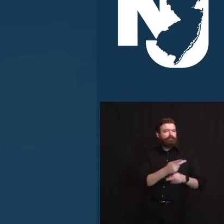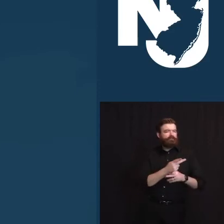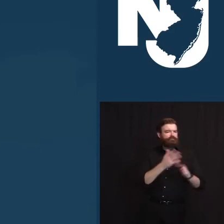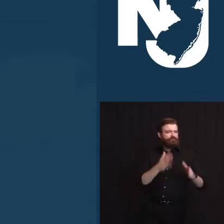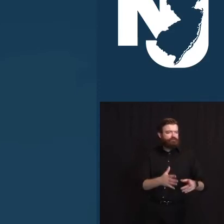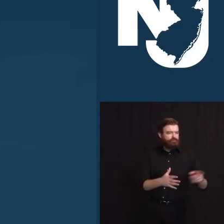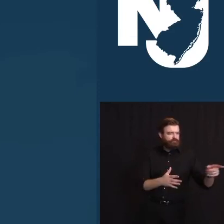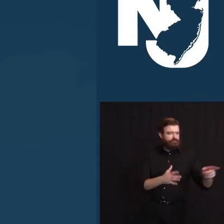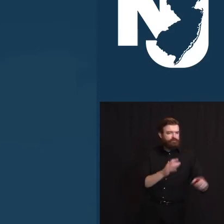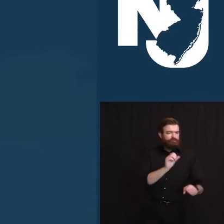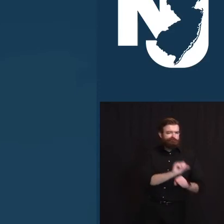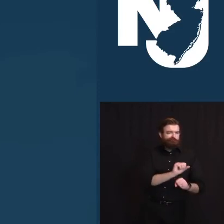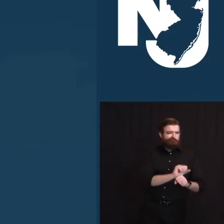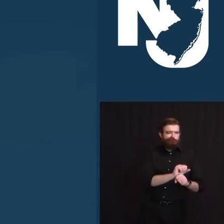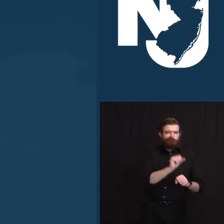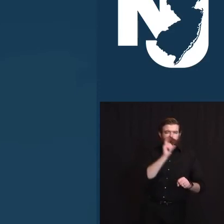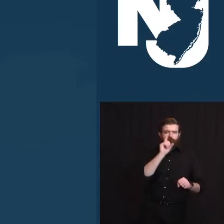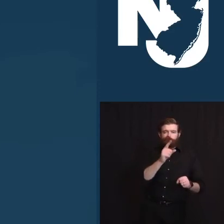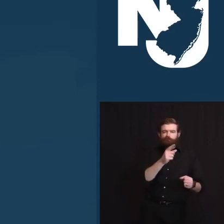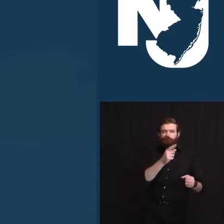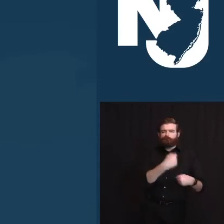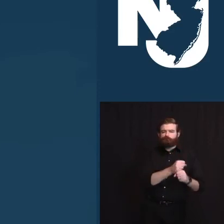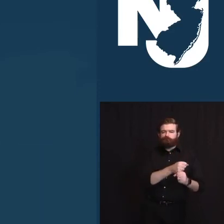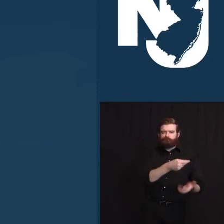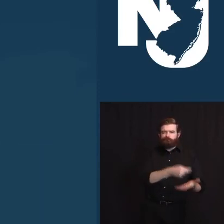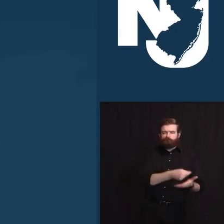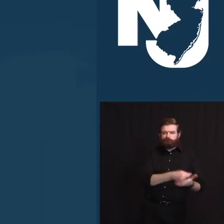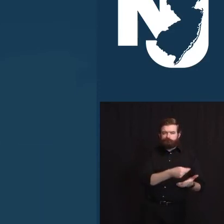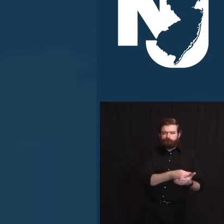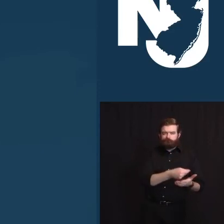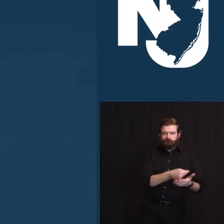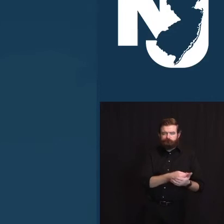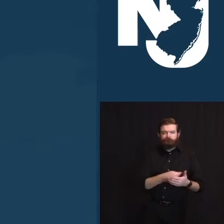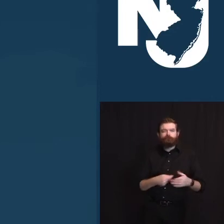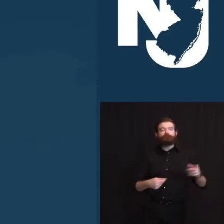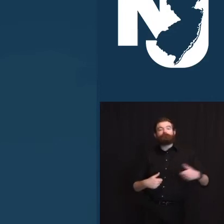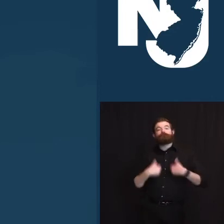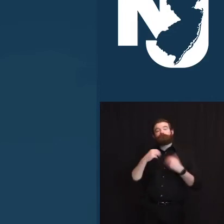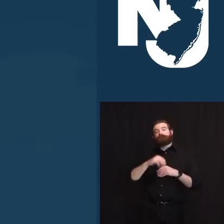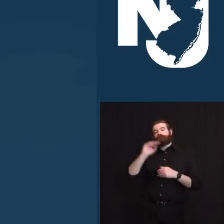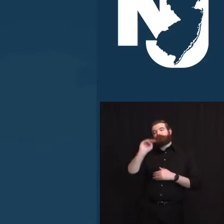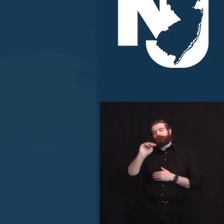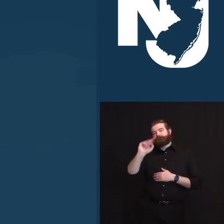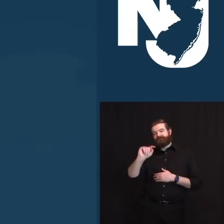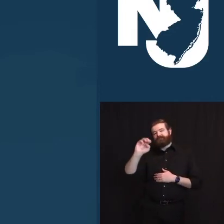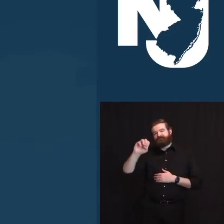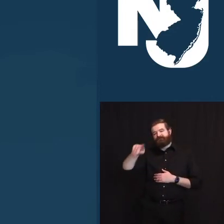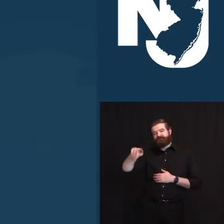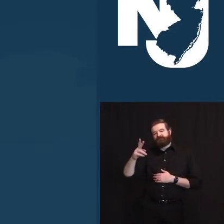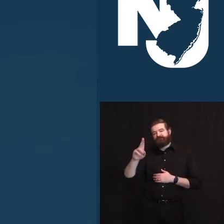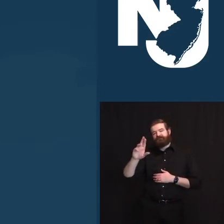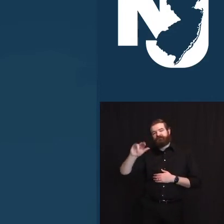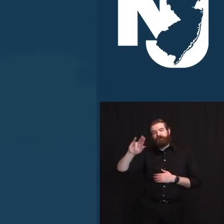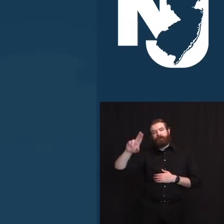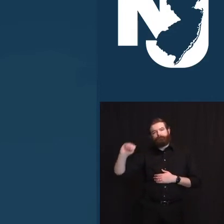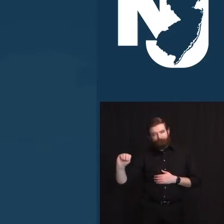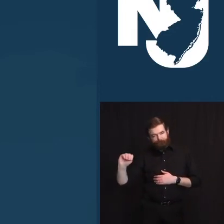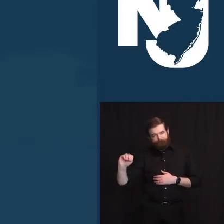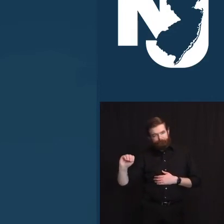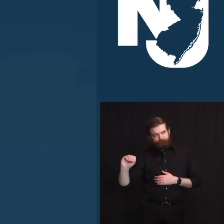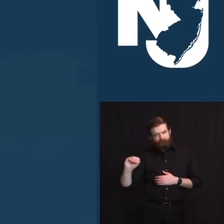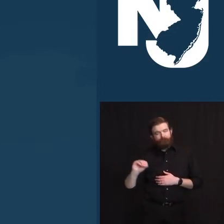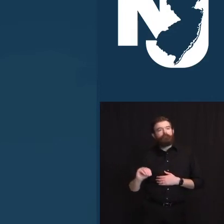spent 12 years as a Mount Ephraim commissioner and also dedicated many years to coaching multiple youth teams in the borough. Needless to